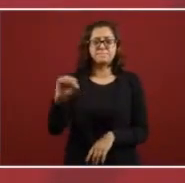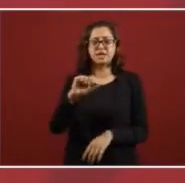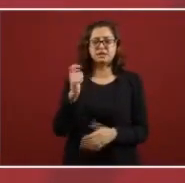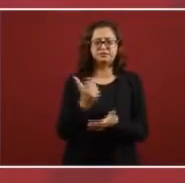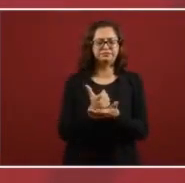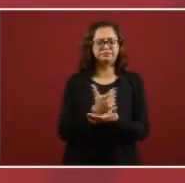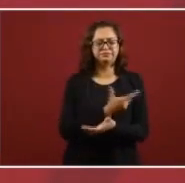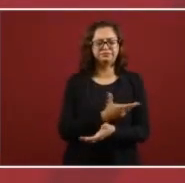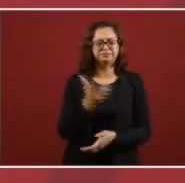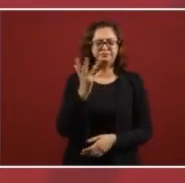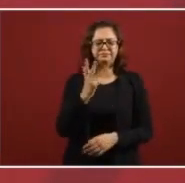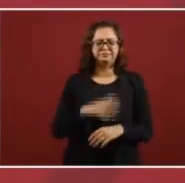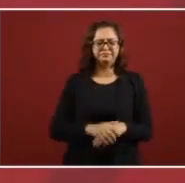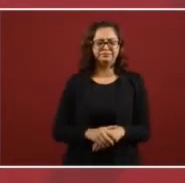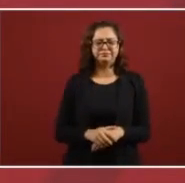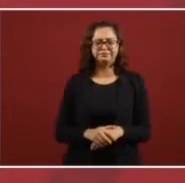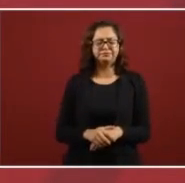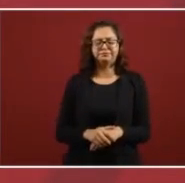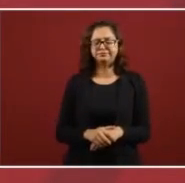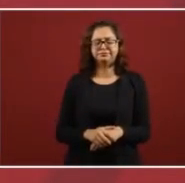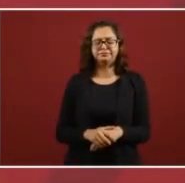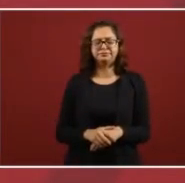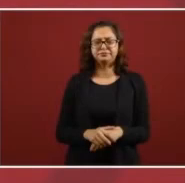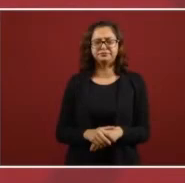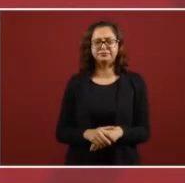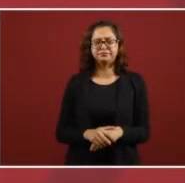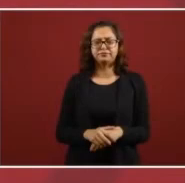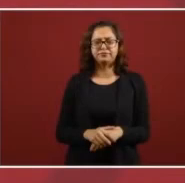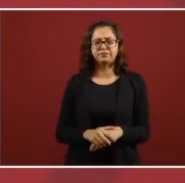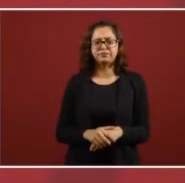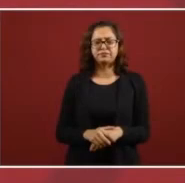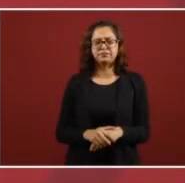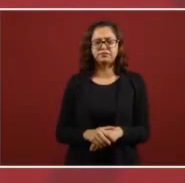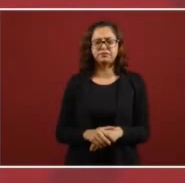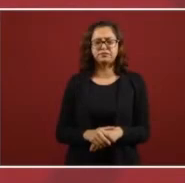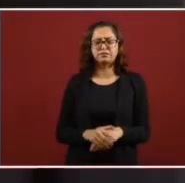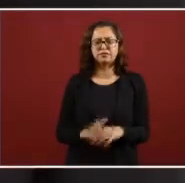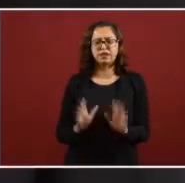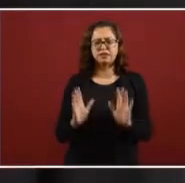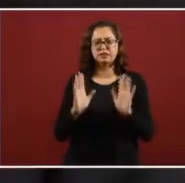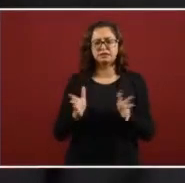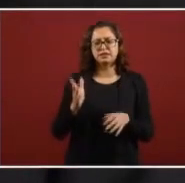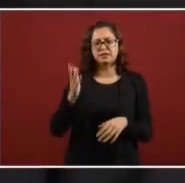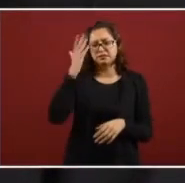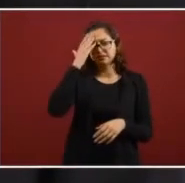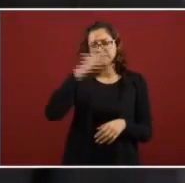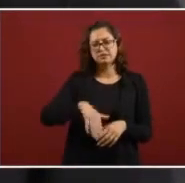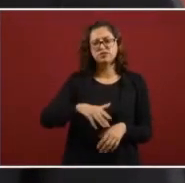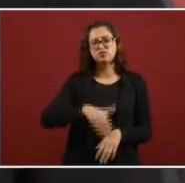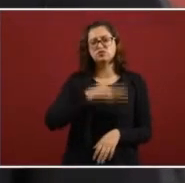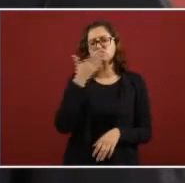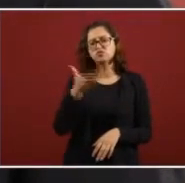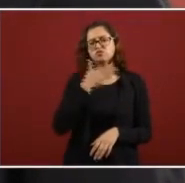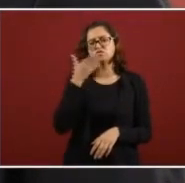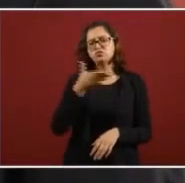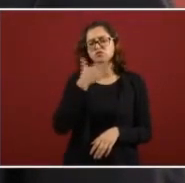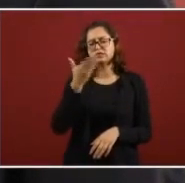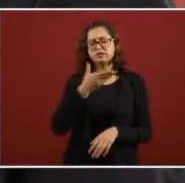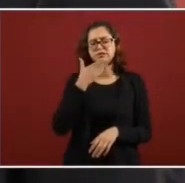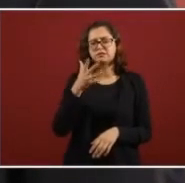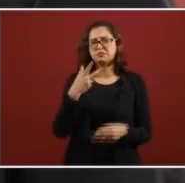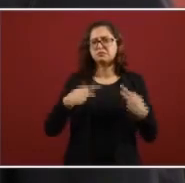lo que se conoce, that there not be coloquialmente, something that's colloquially known